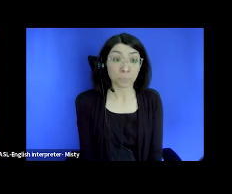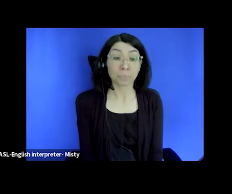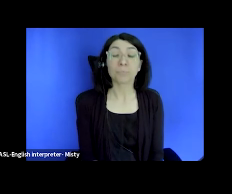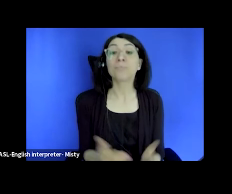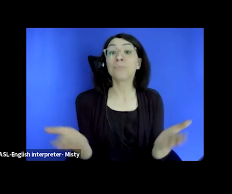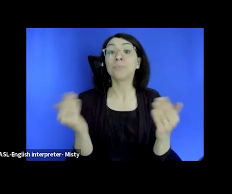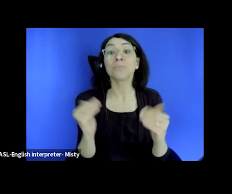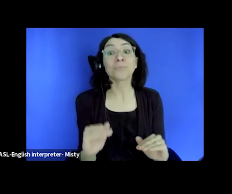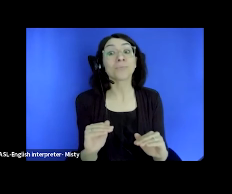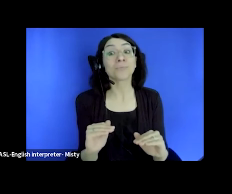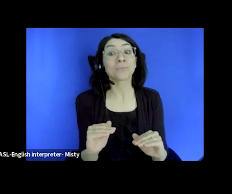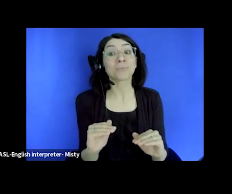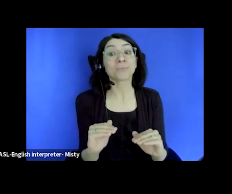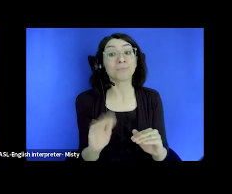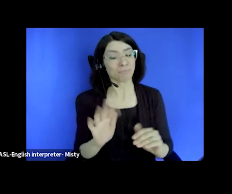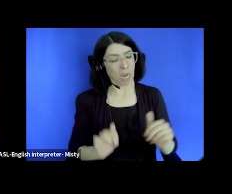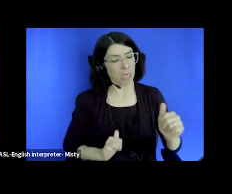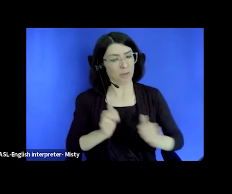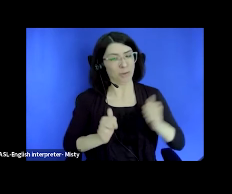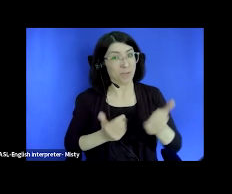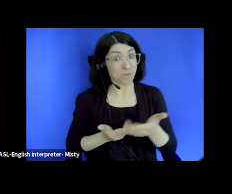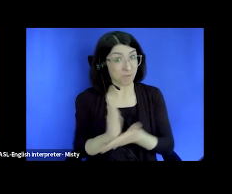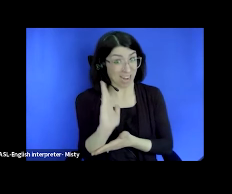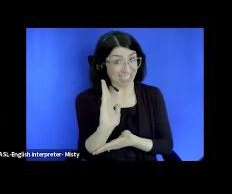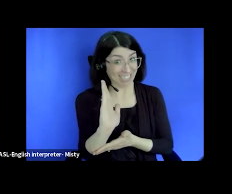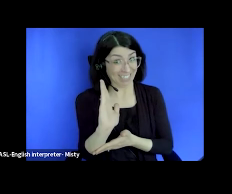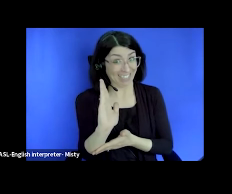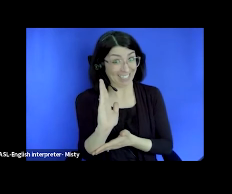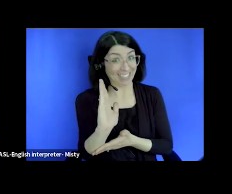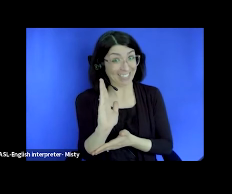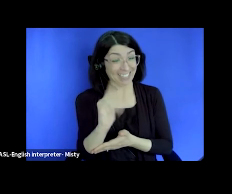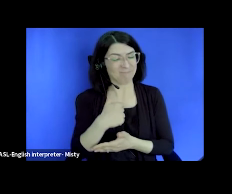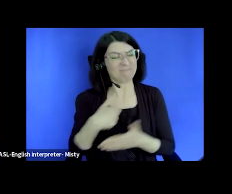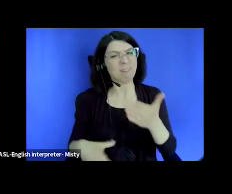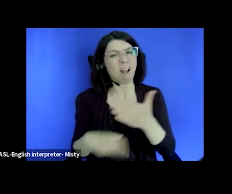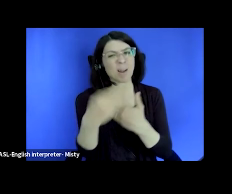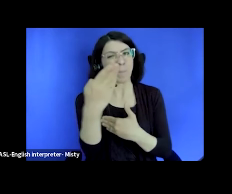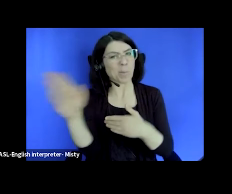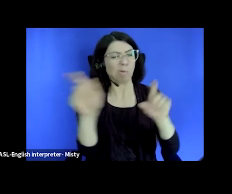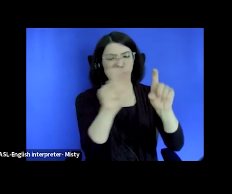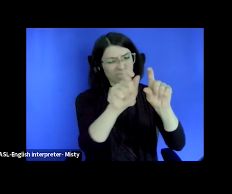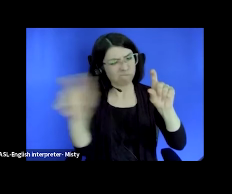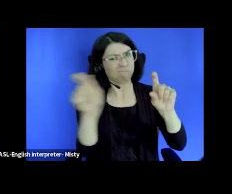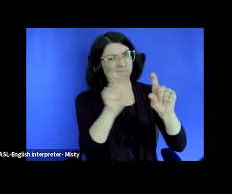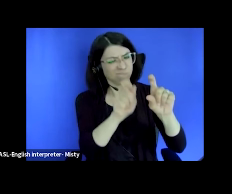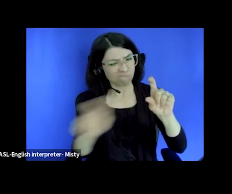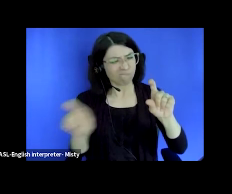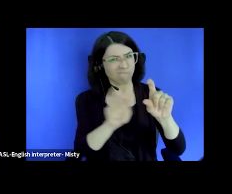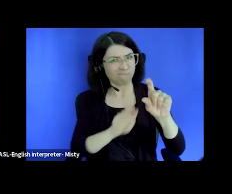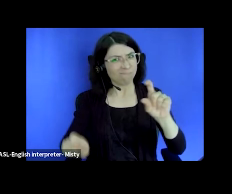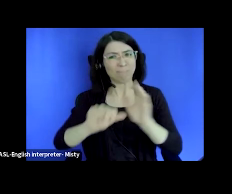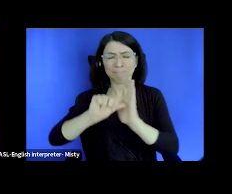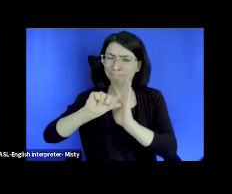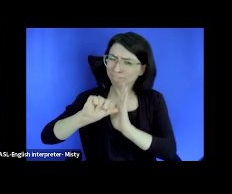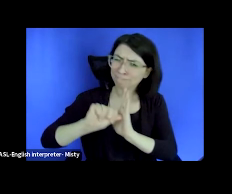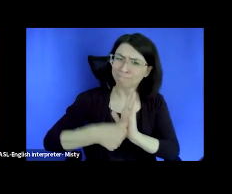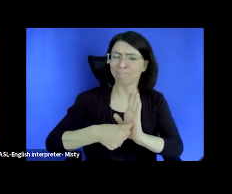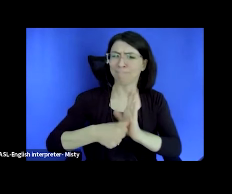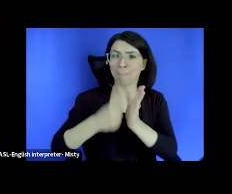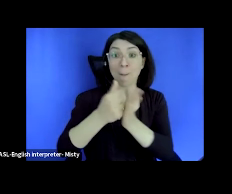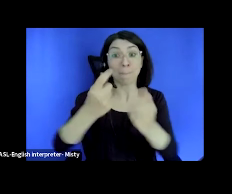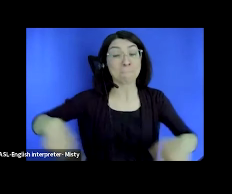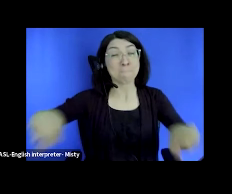I've highlighted them for a specific reason because I think it's really important for you to keep these in mind, and if you